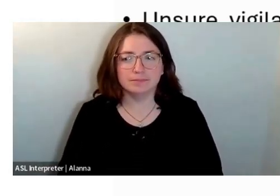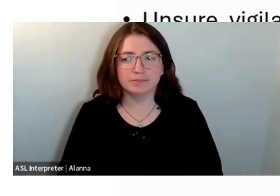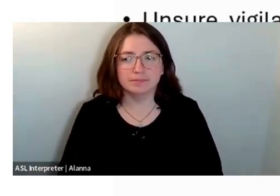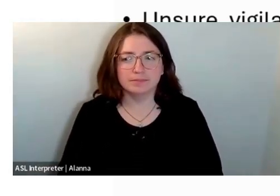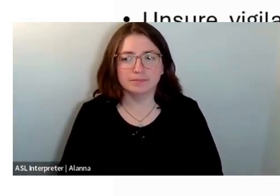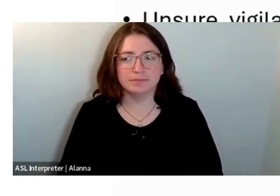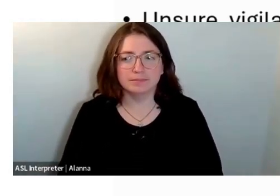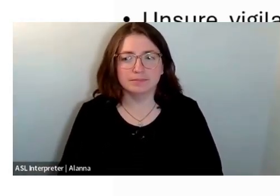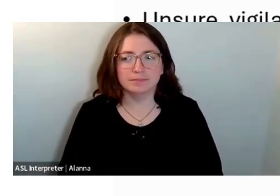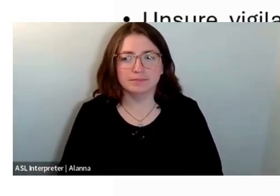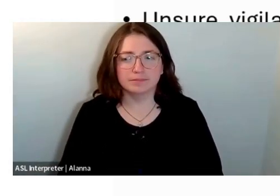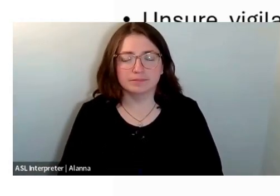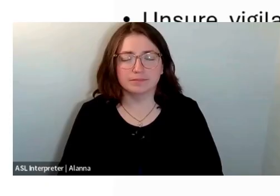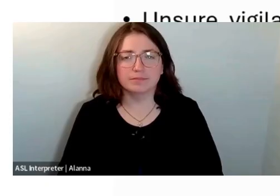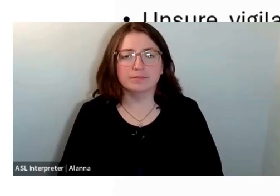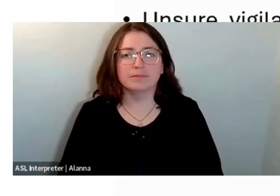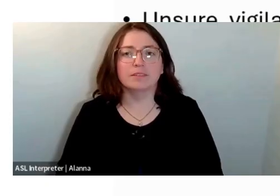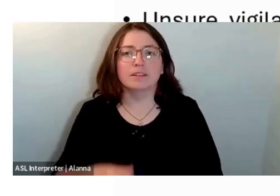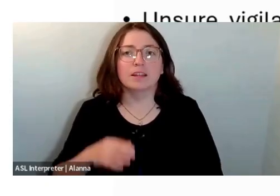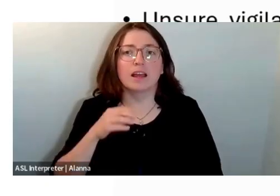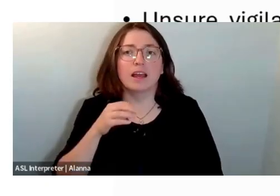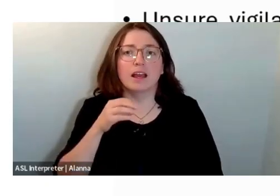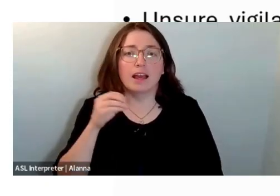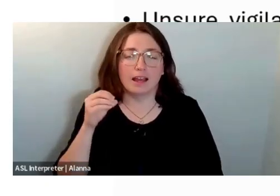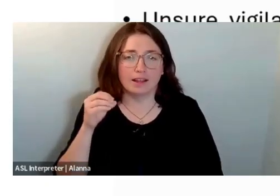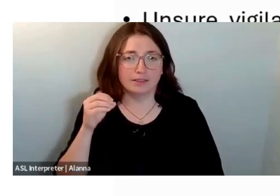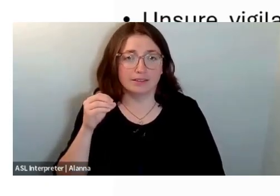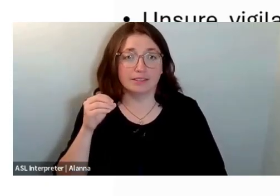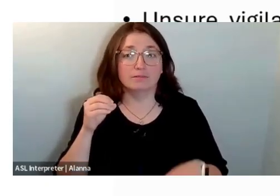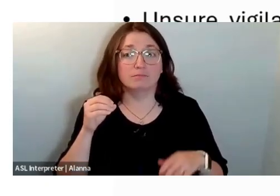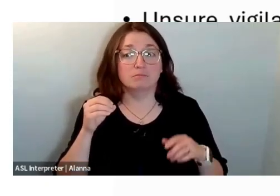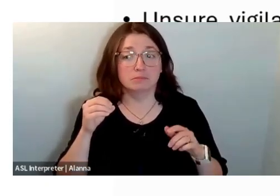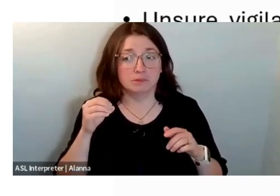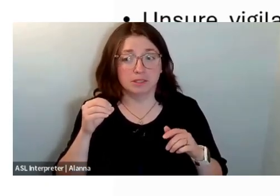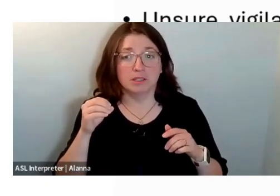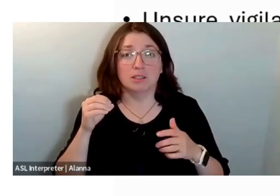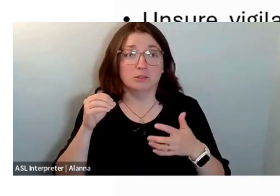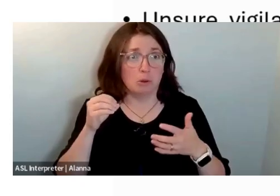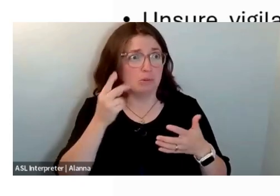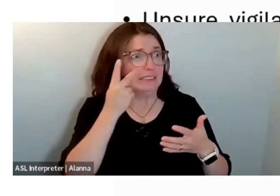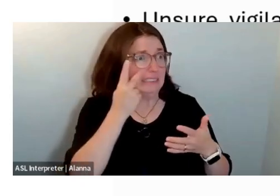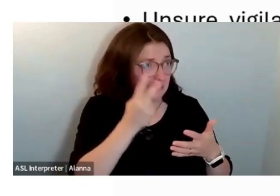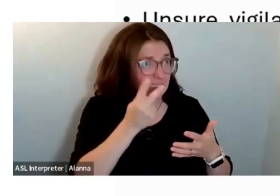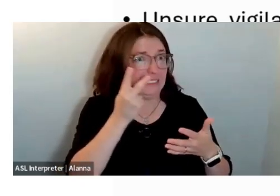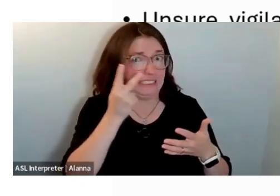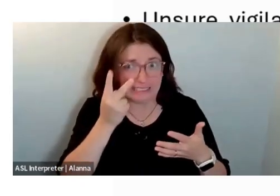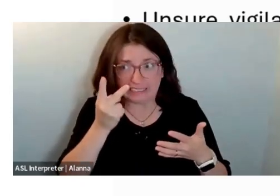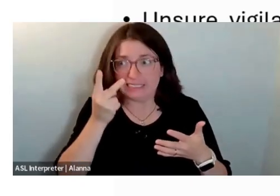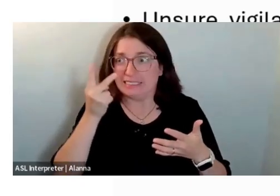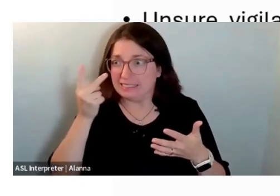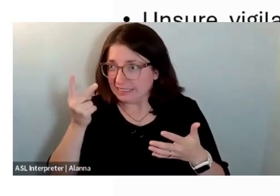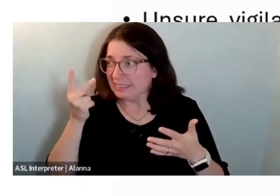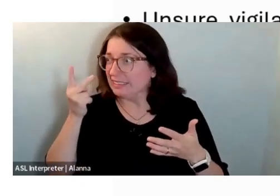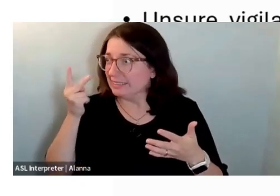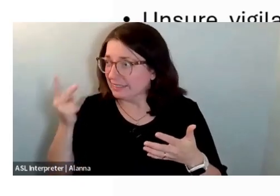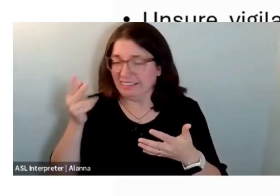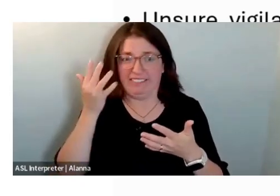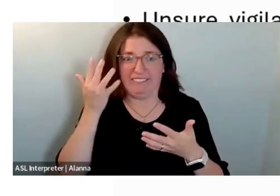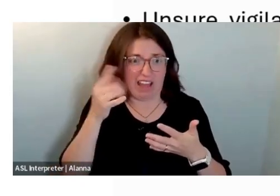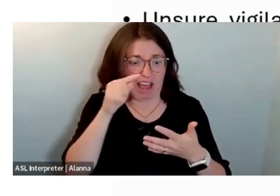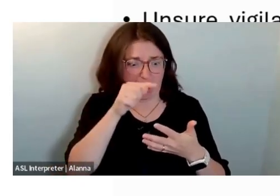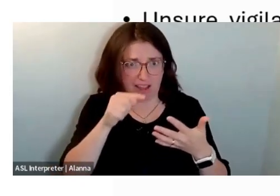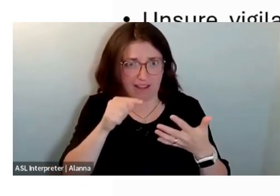And when you have 5 things that you see, I'd like you to transition to